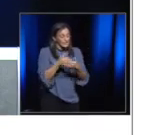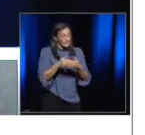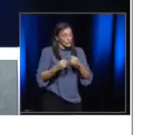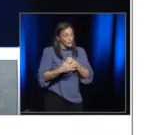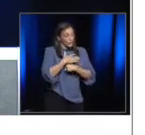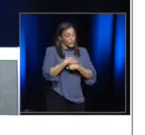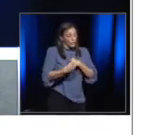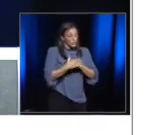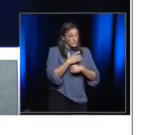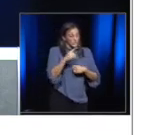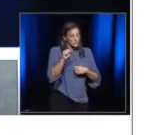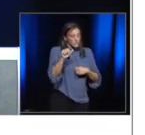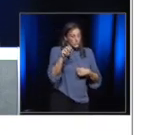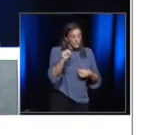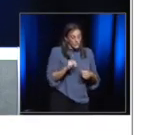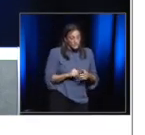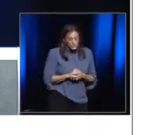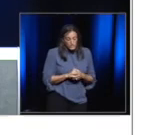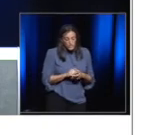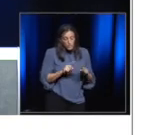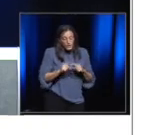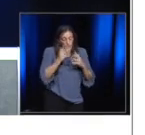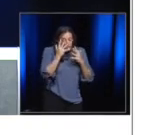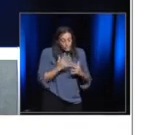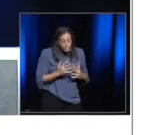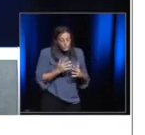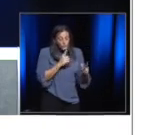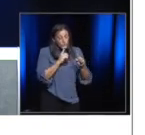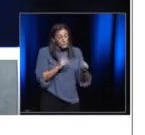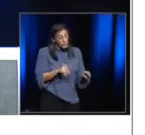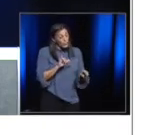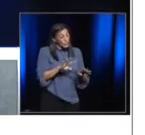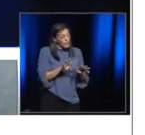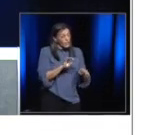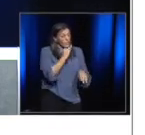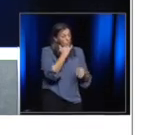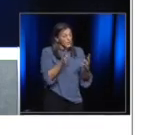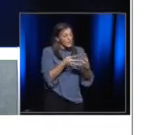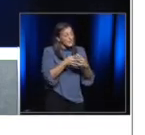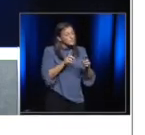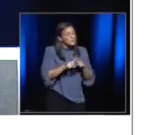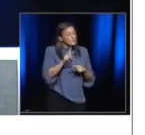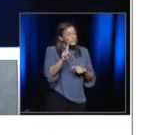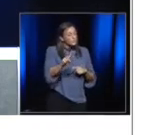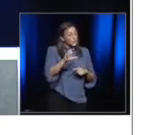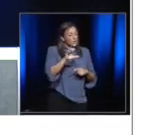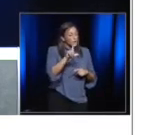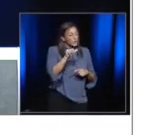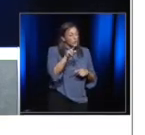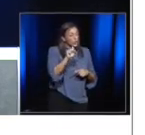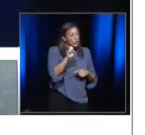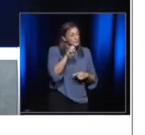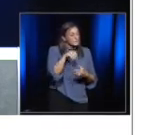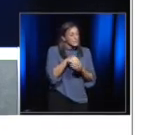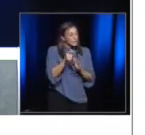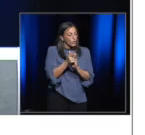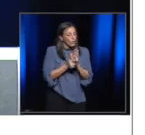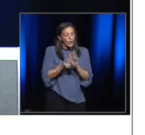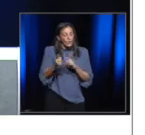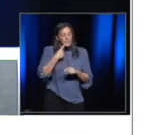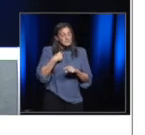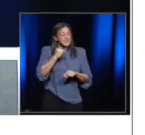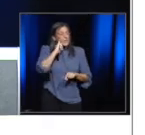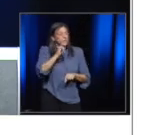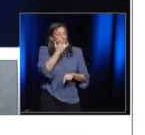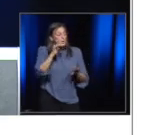Unfortunately, whilst fishermen must report captures in New Zealand, there's a clause in the law where they are not allowed to bring the dolphin back to land. You